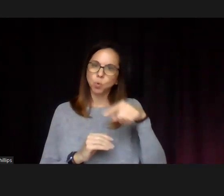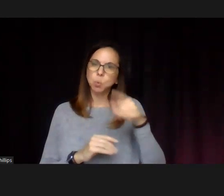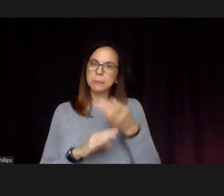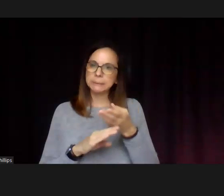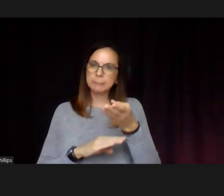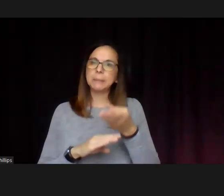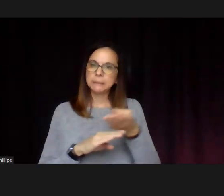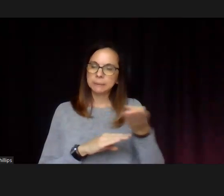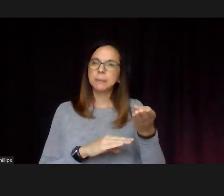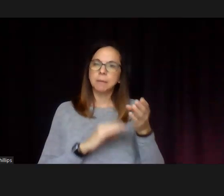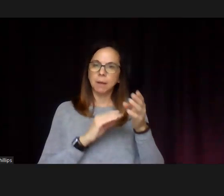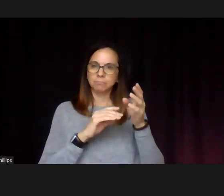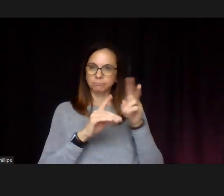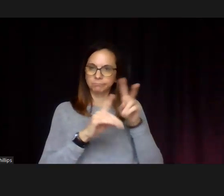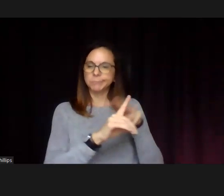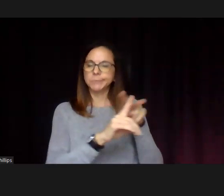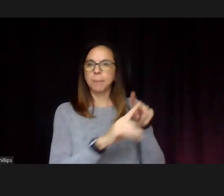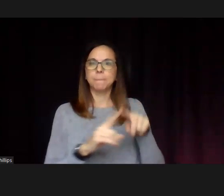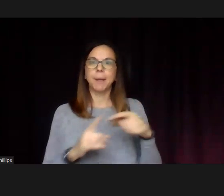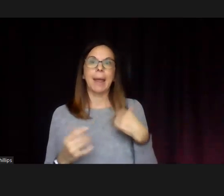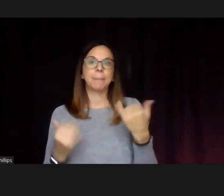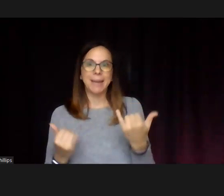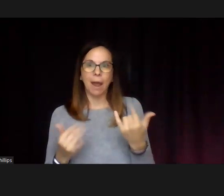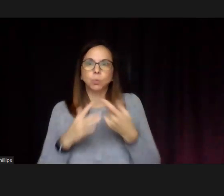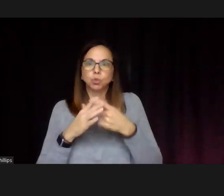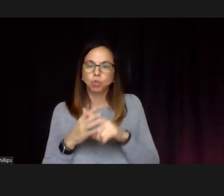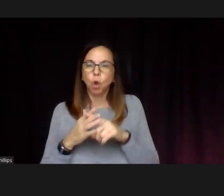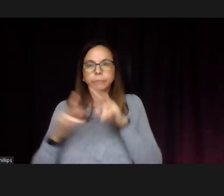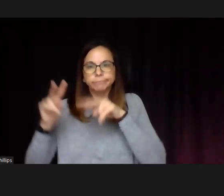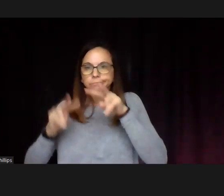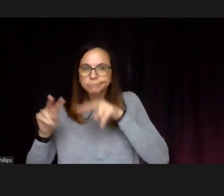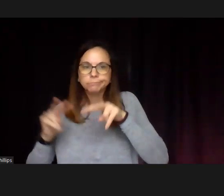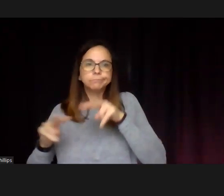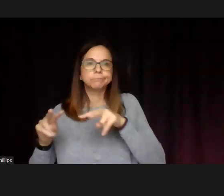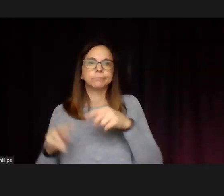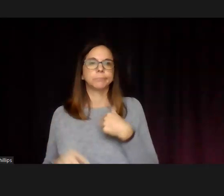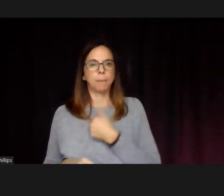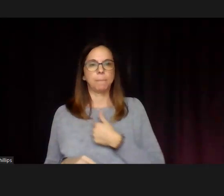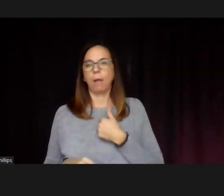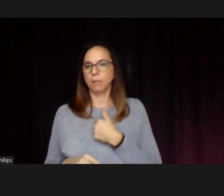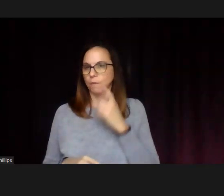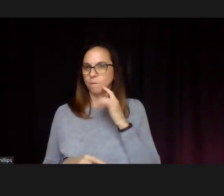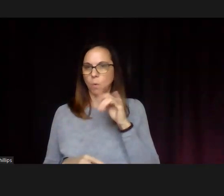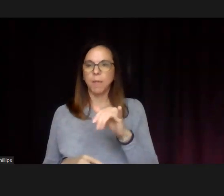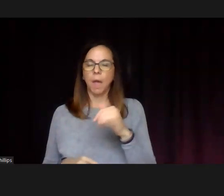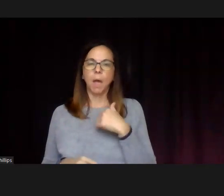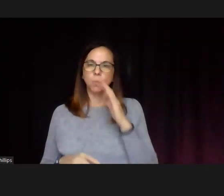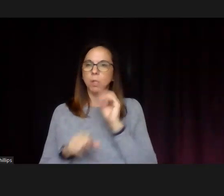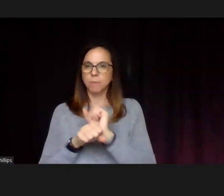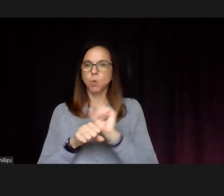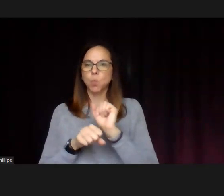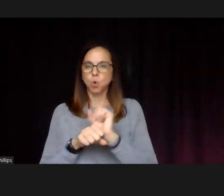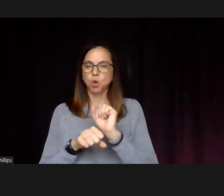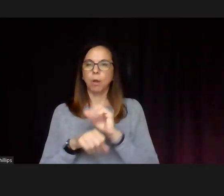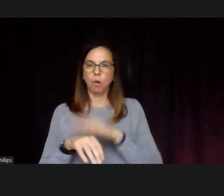these assignments, and I'm just now starting to get in and take a look at them. I apologize for that. So I'll be working